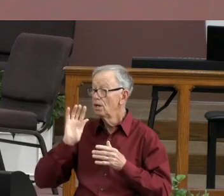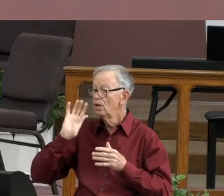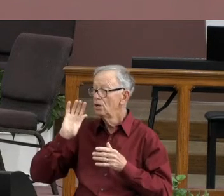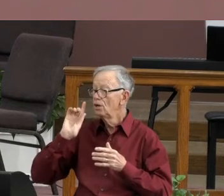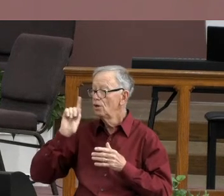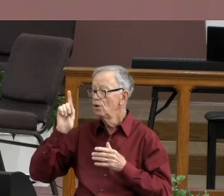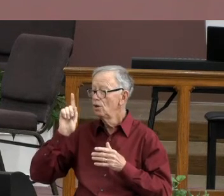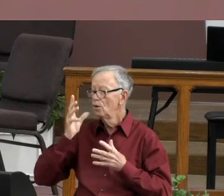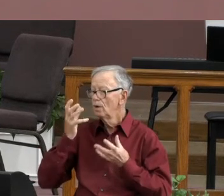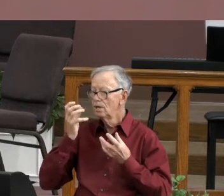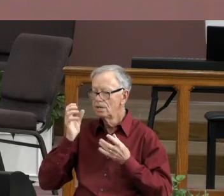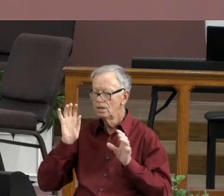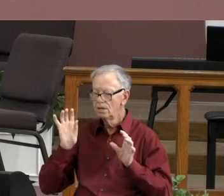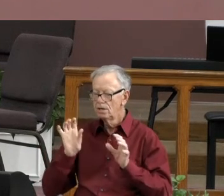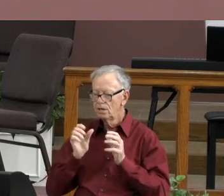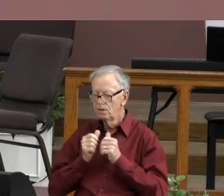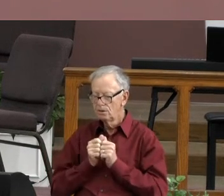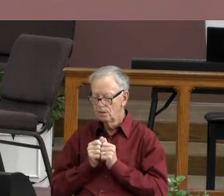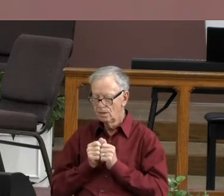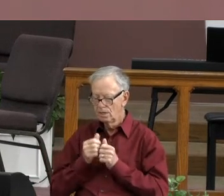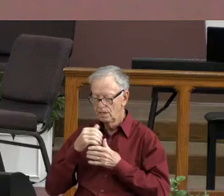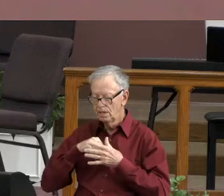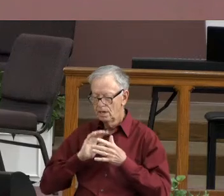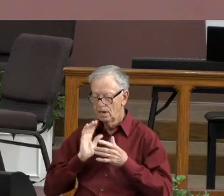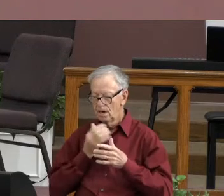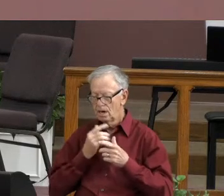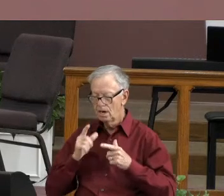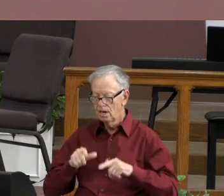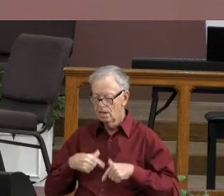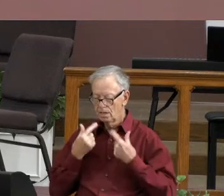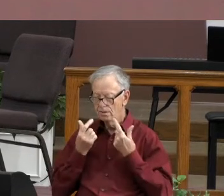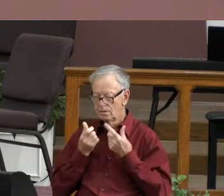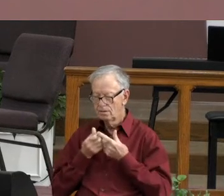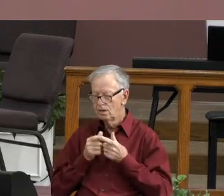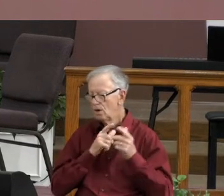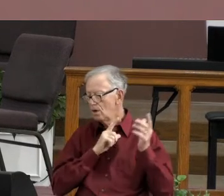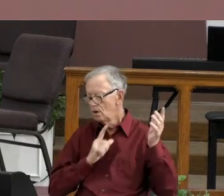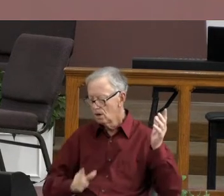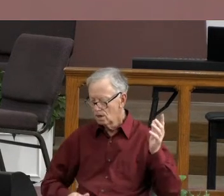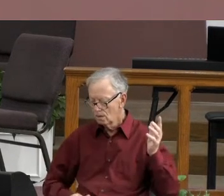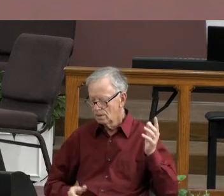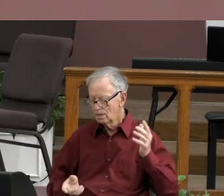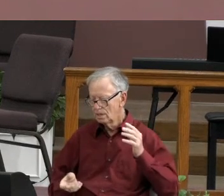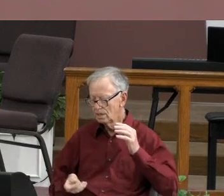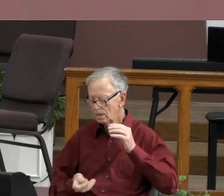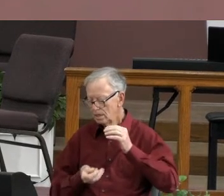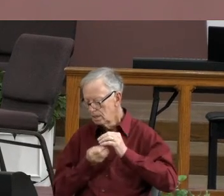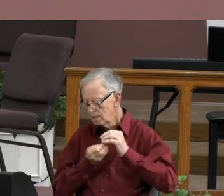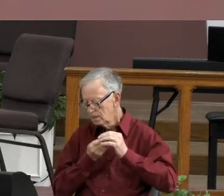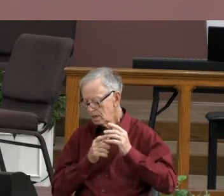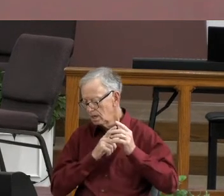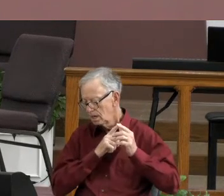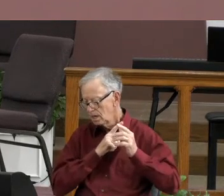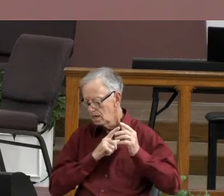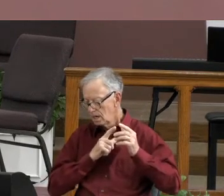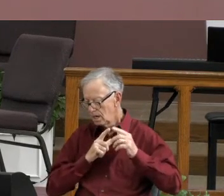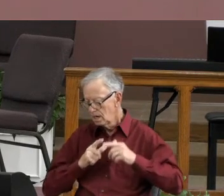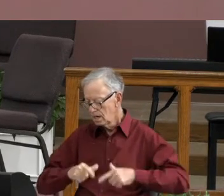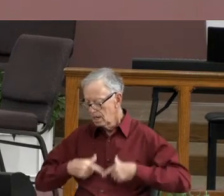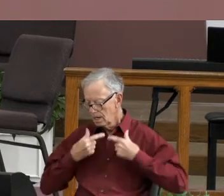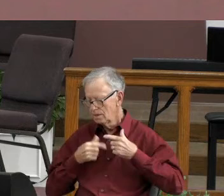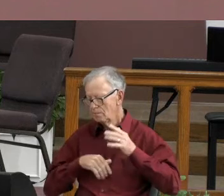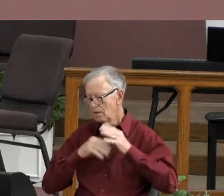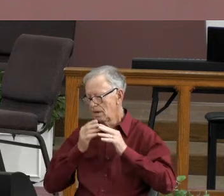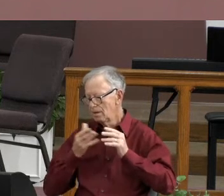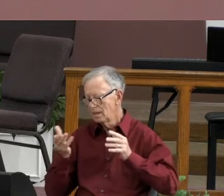to do in our lives. Lord, we're investing our lives in building things, but help us to stop right